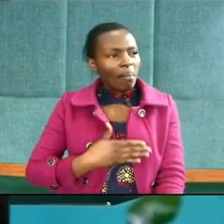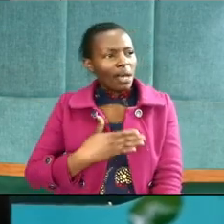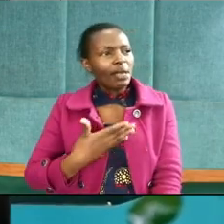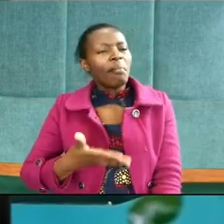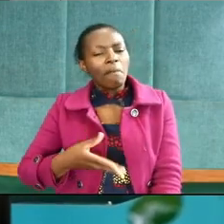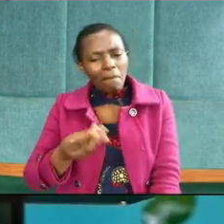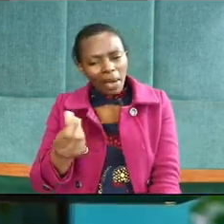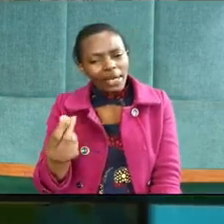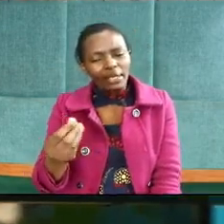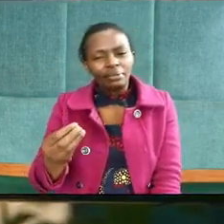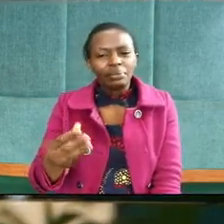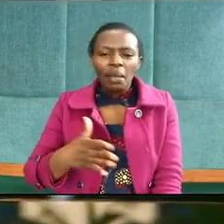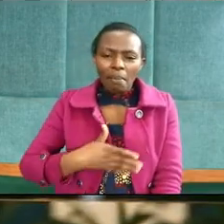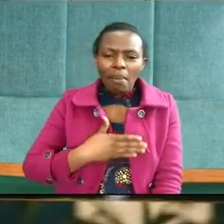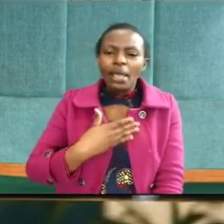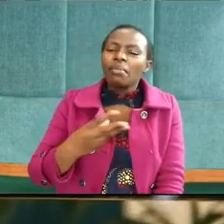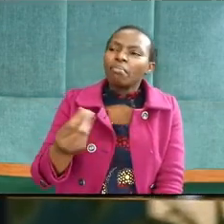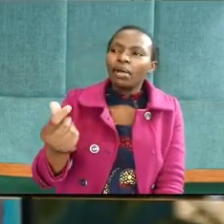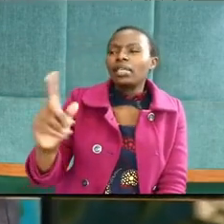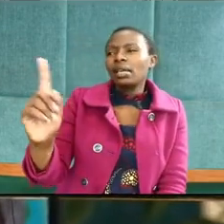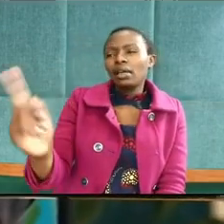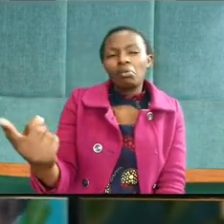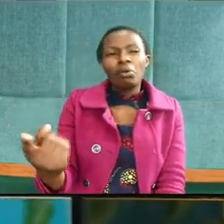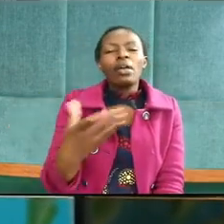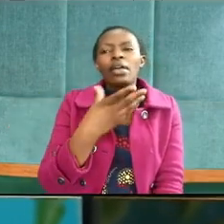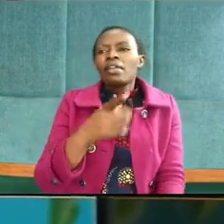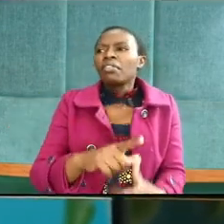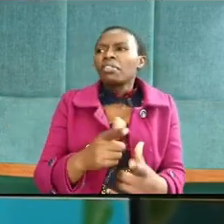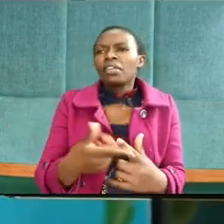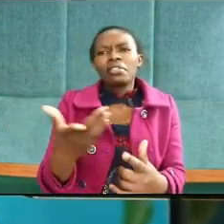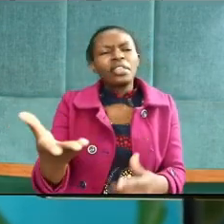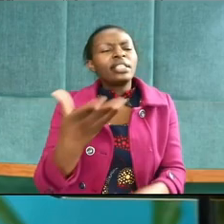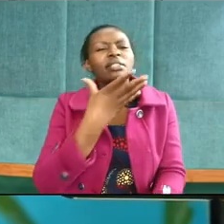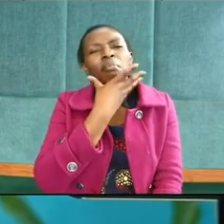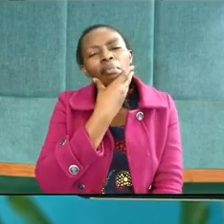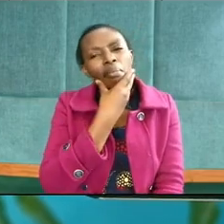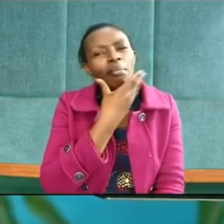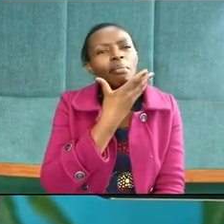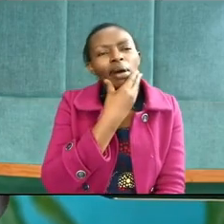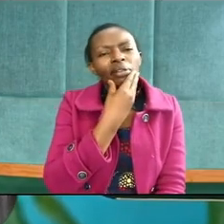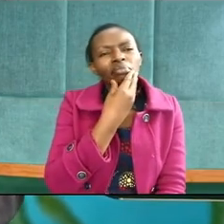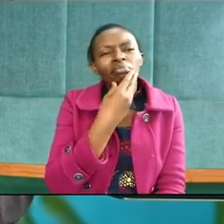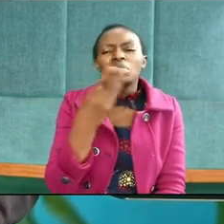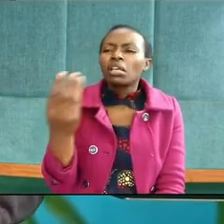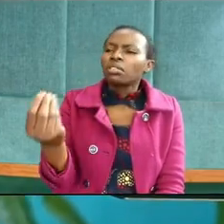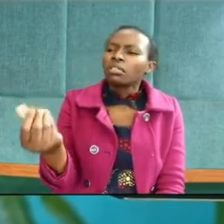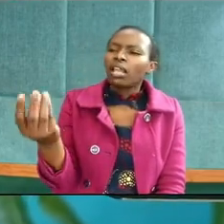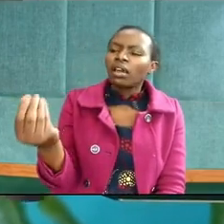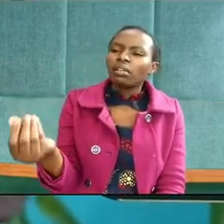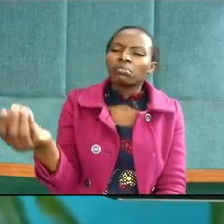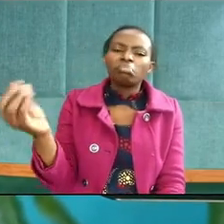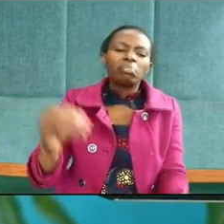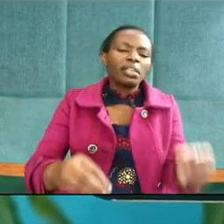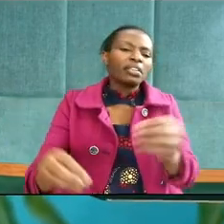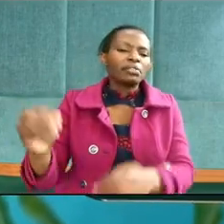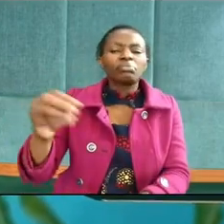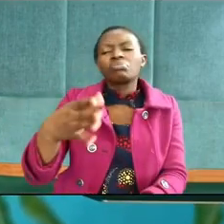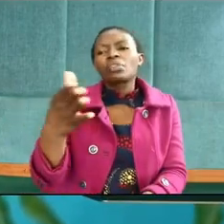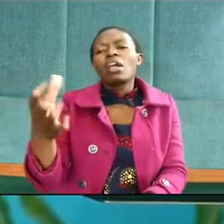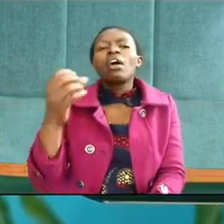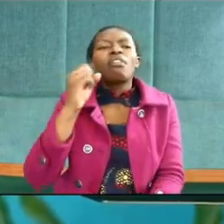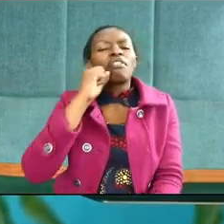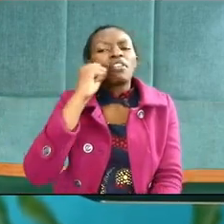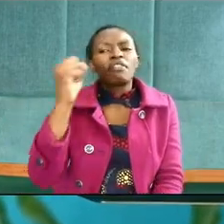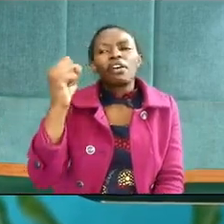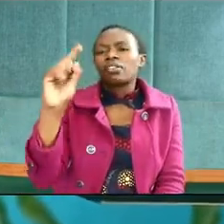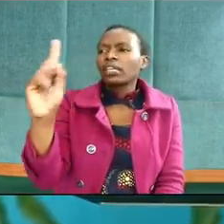And the husband's salary, for example, is only 500 shillings. And it is in that 500